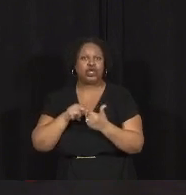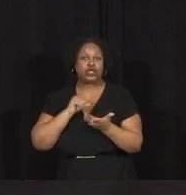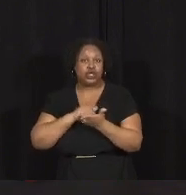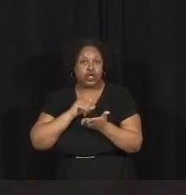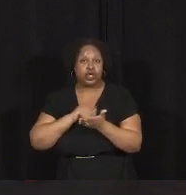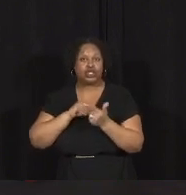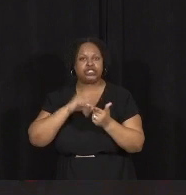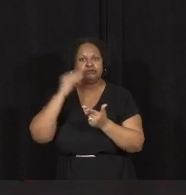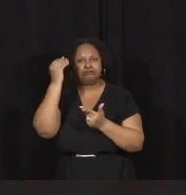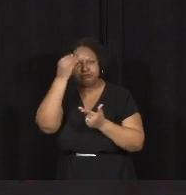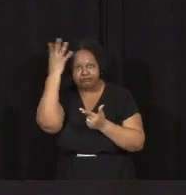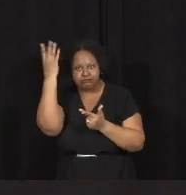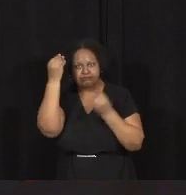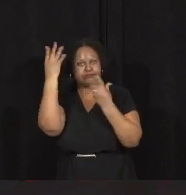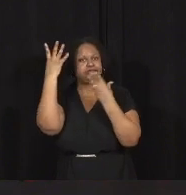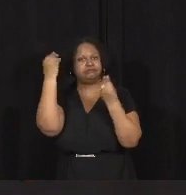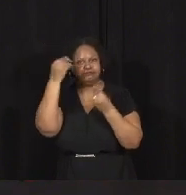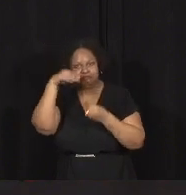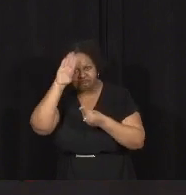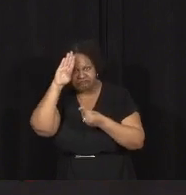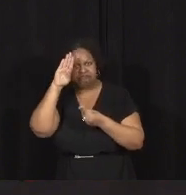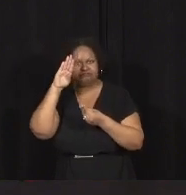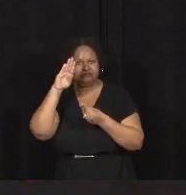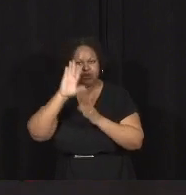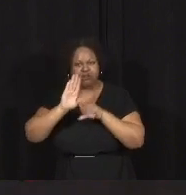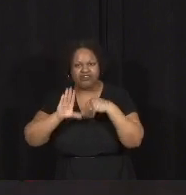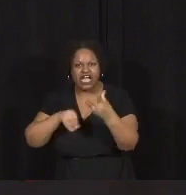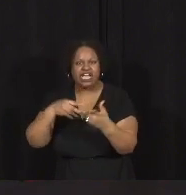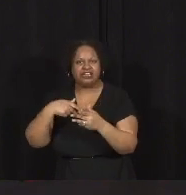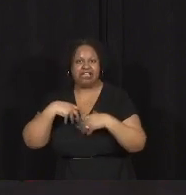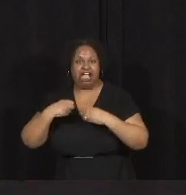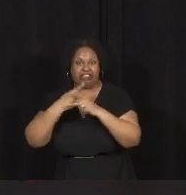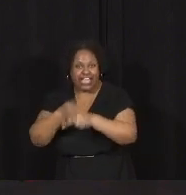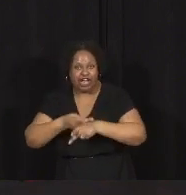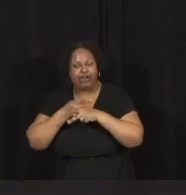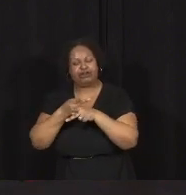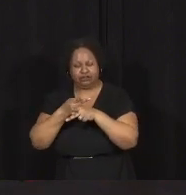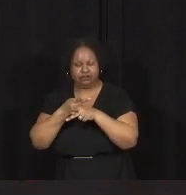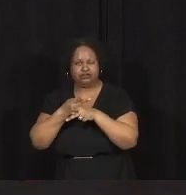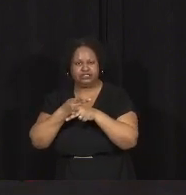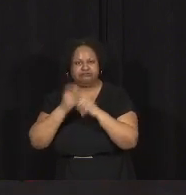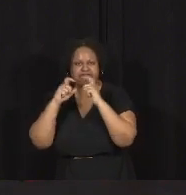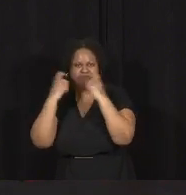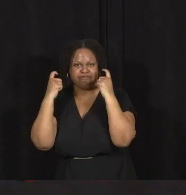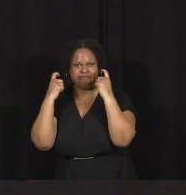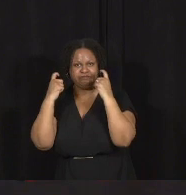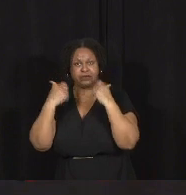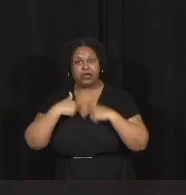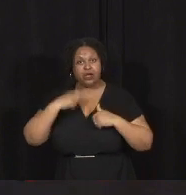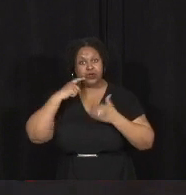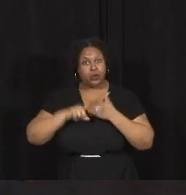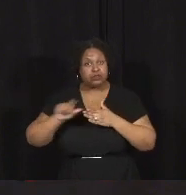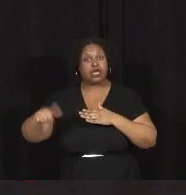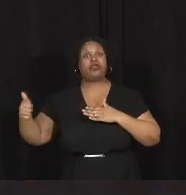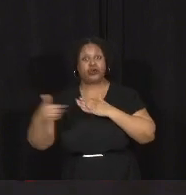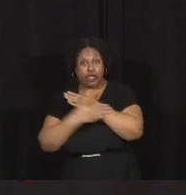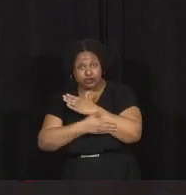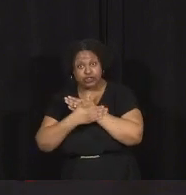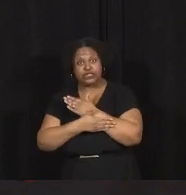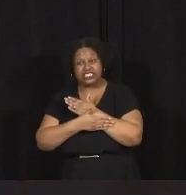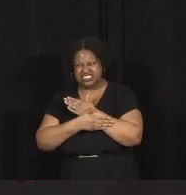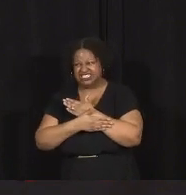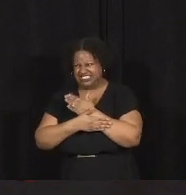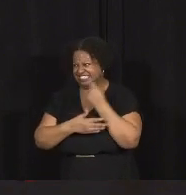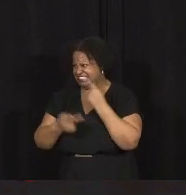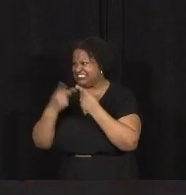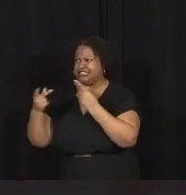aware that in some other parts of the world, it has become more and more common for